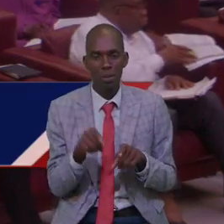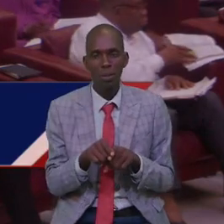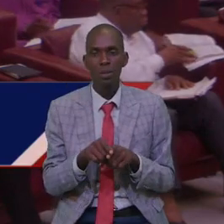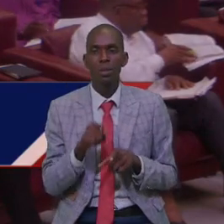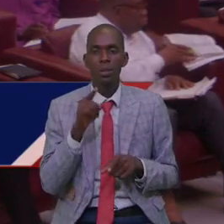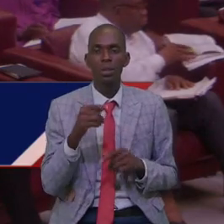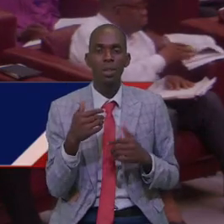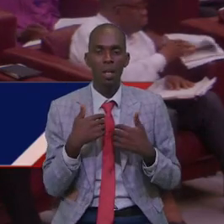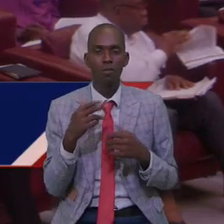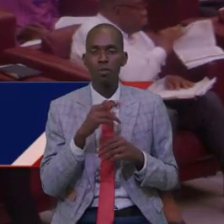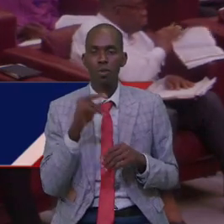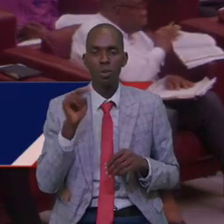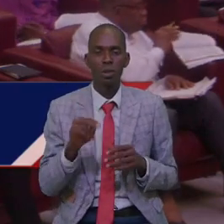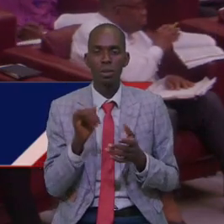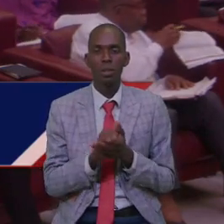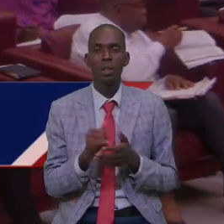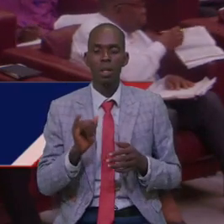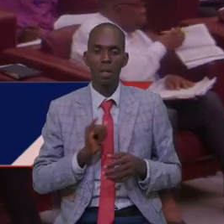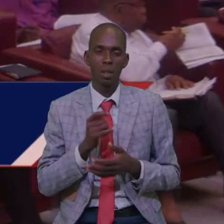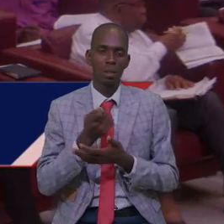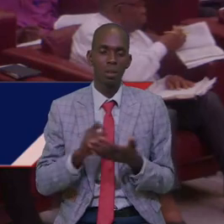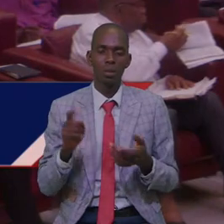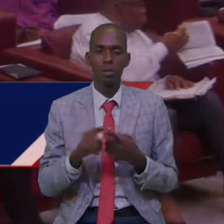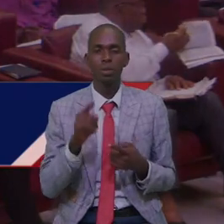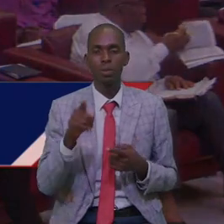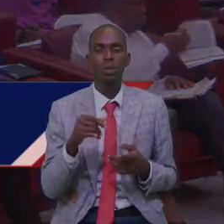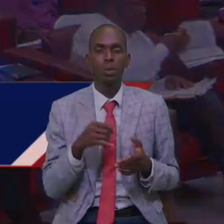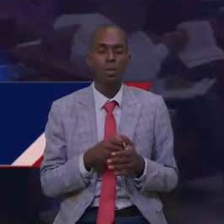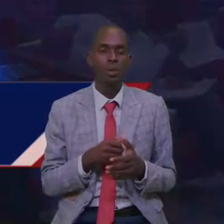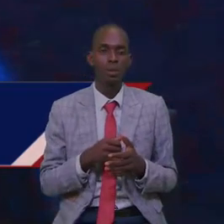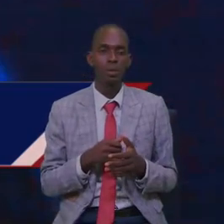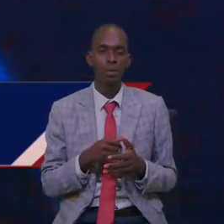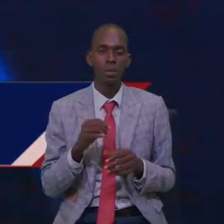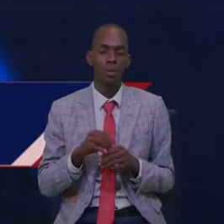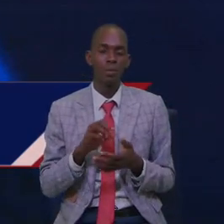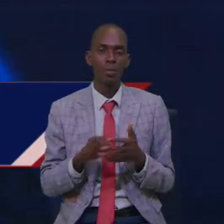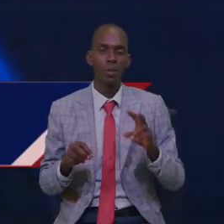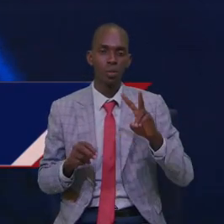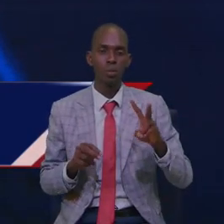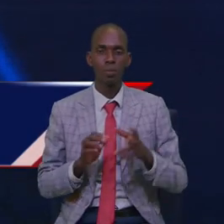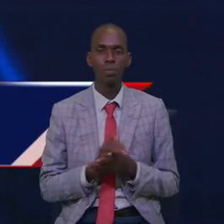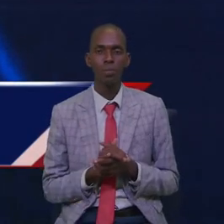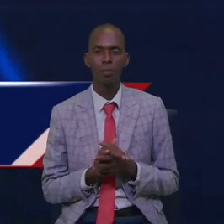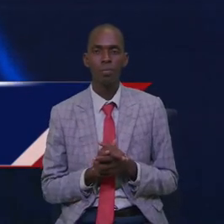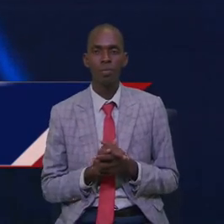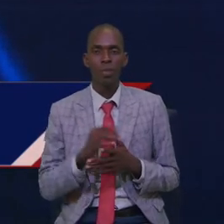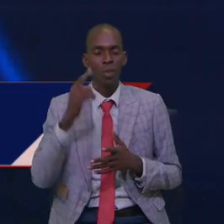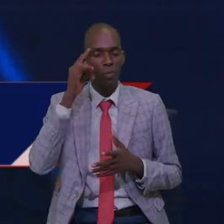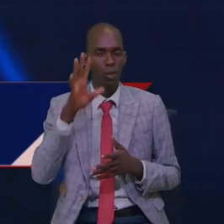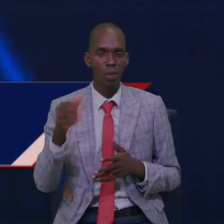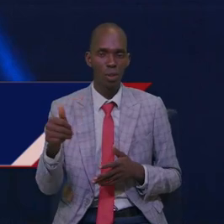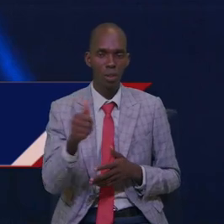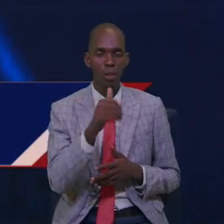no need that I write unto you. In verse 2 it says, but in verse 2, for yourselves